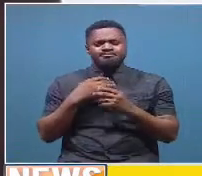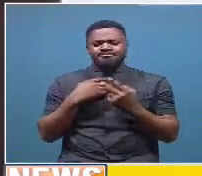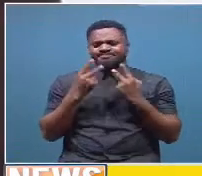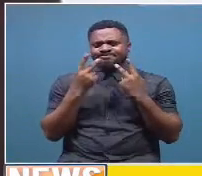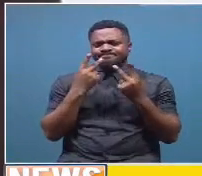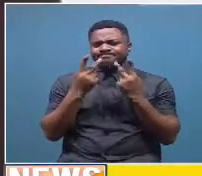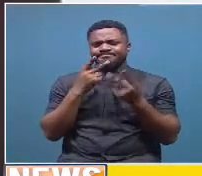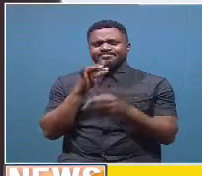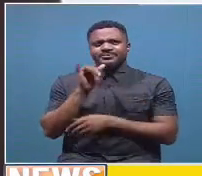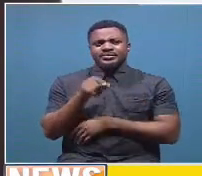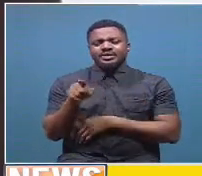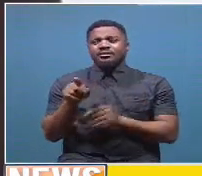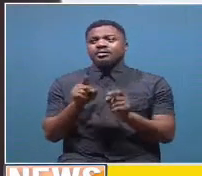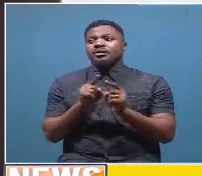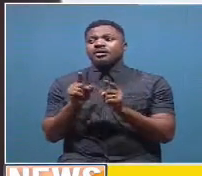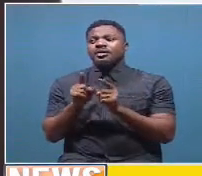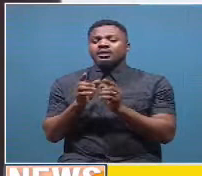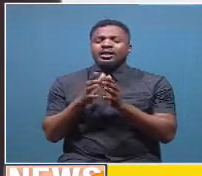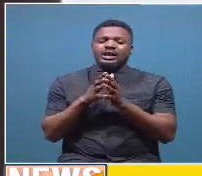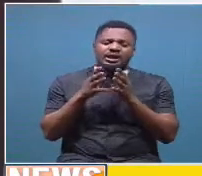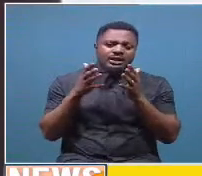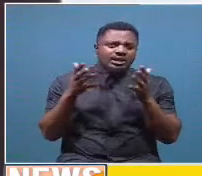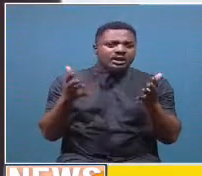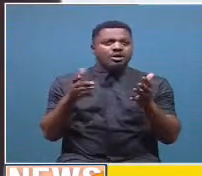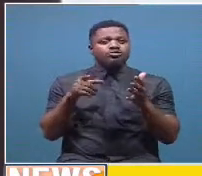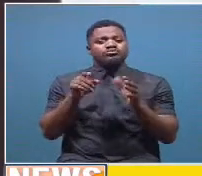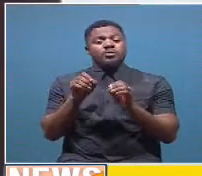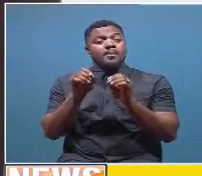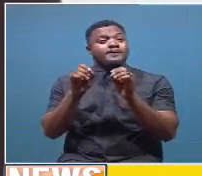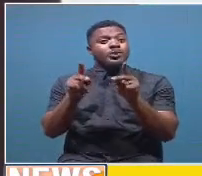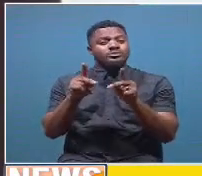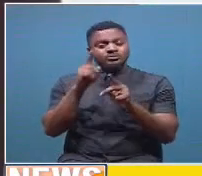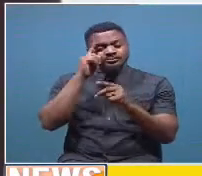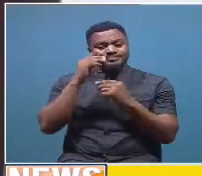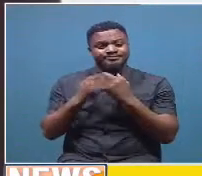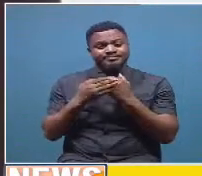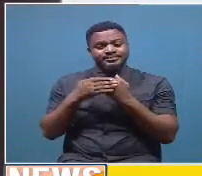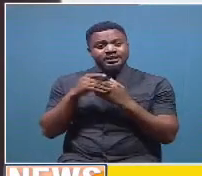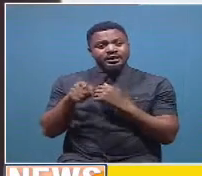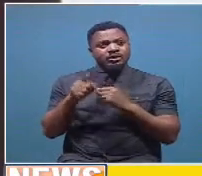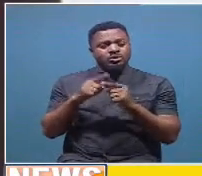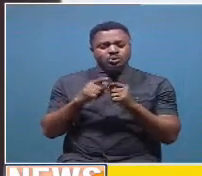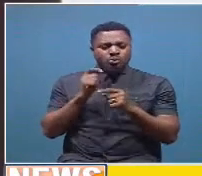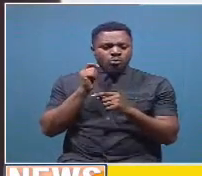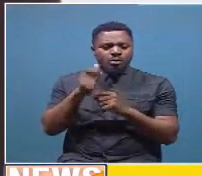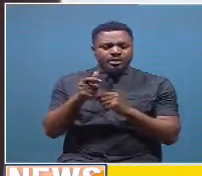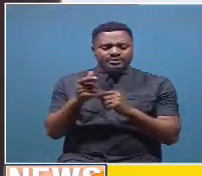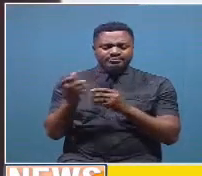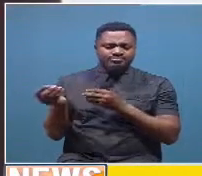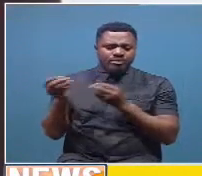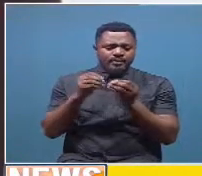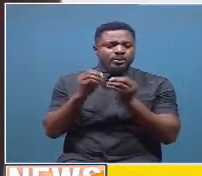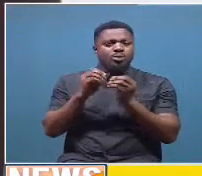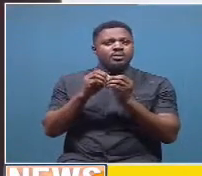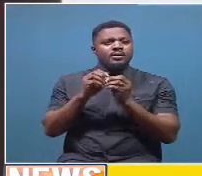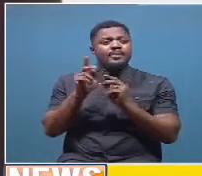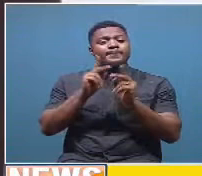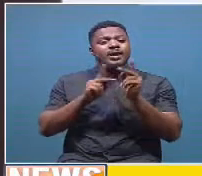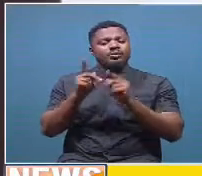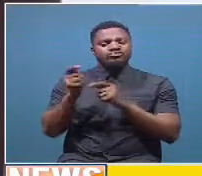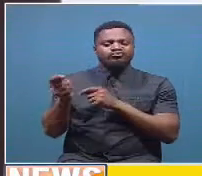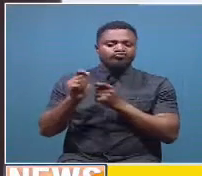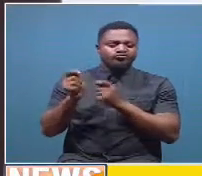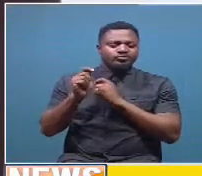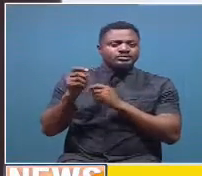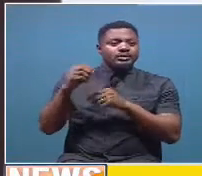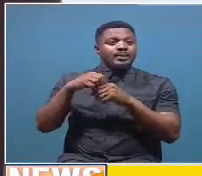this as a huge avenue for the banks to rapidly bring more people into the